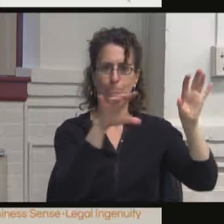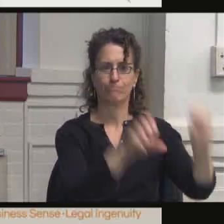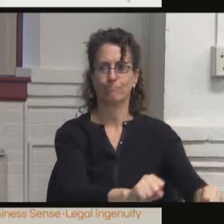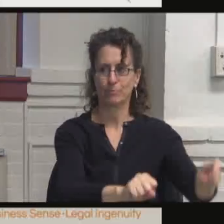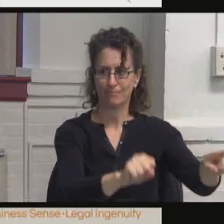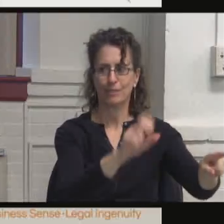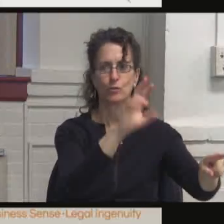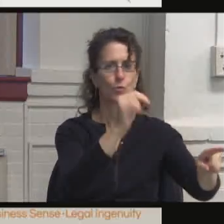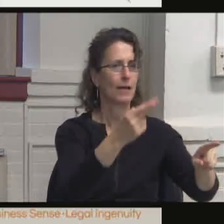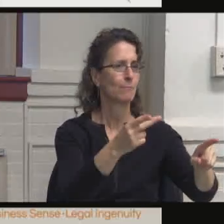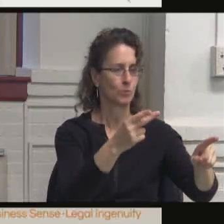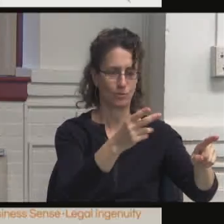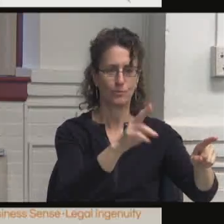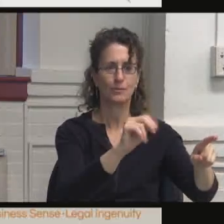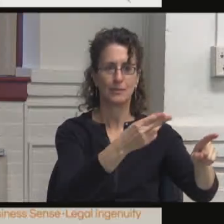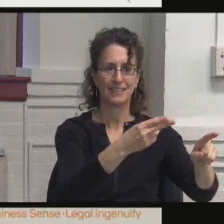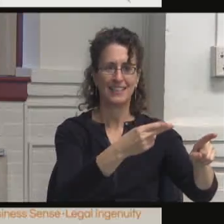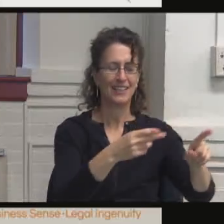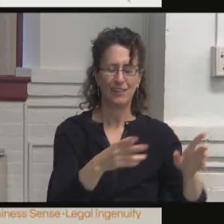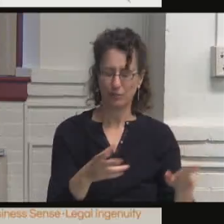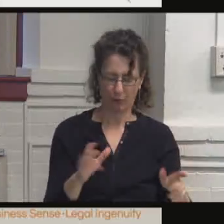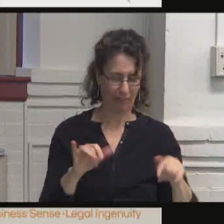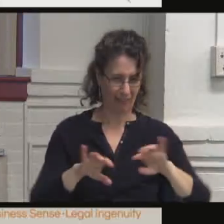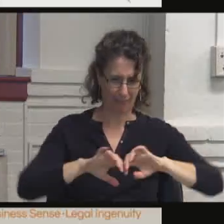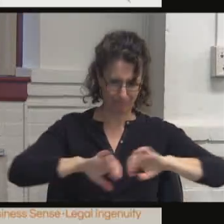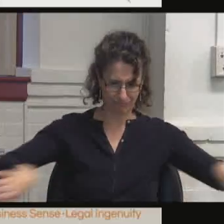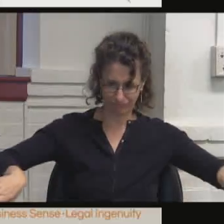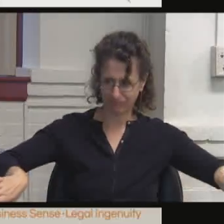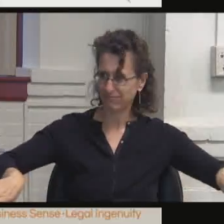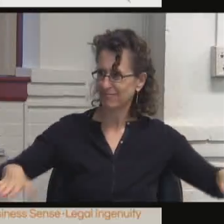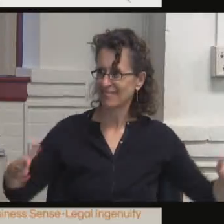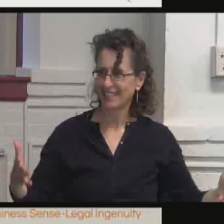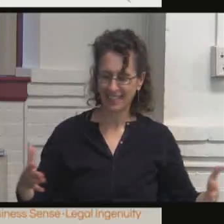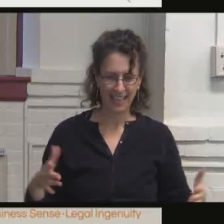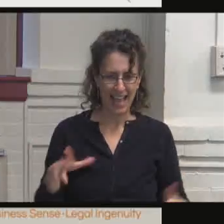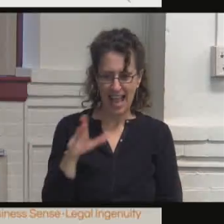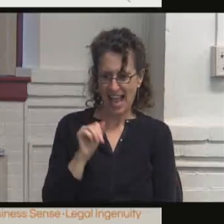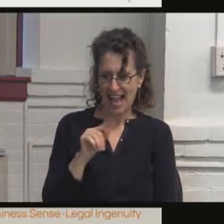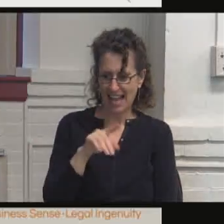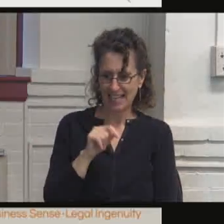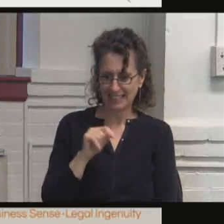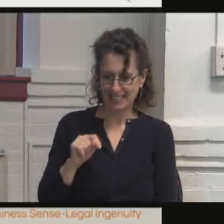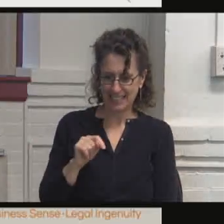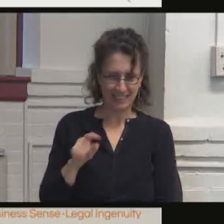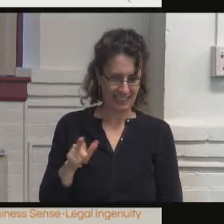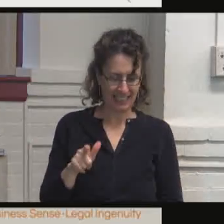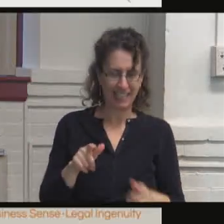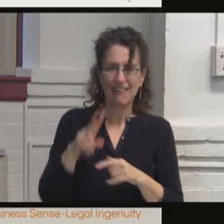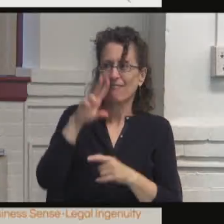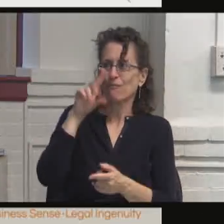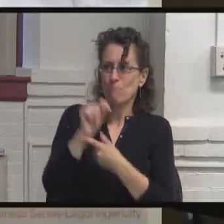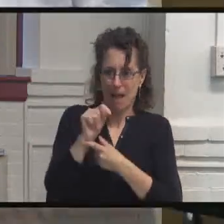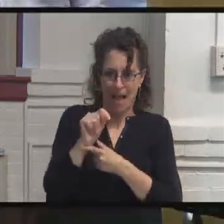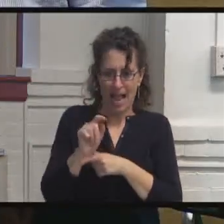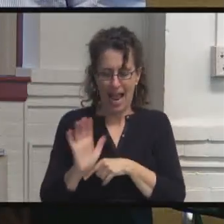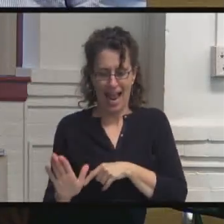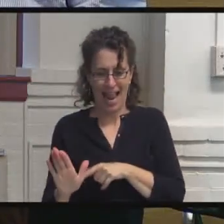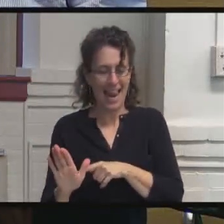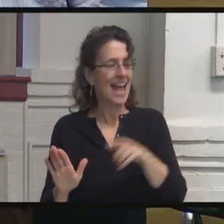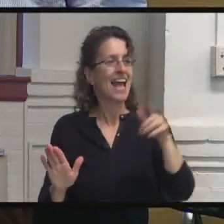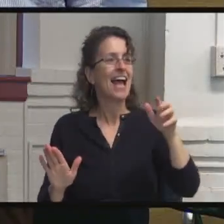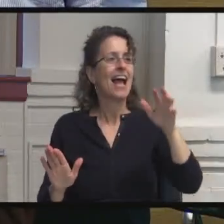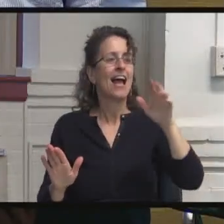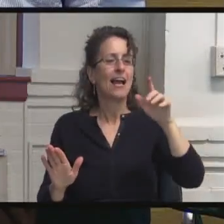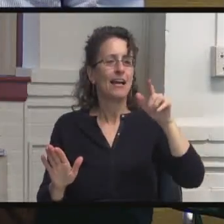It was as though all the AT&T was on one side but not the other, all the Verizon was on the New Hampshire side but not the Vermont side,